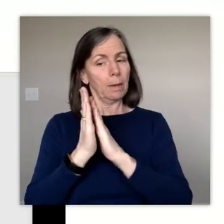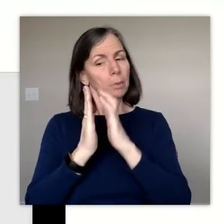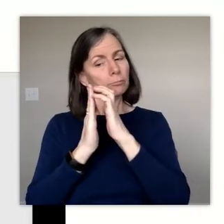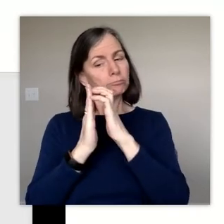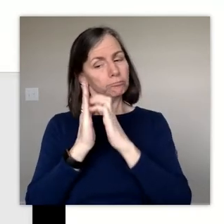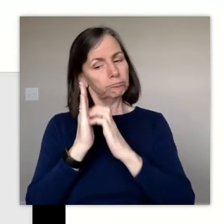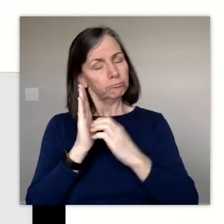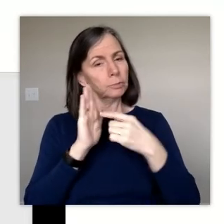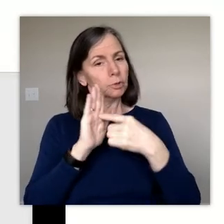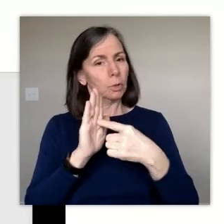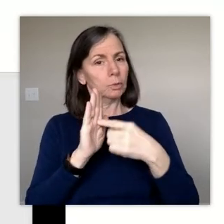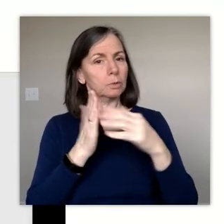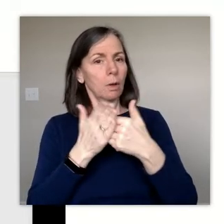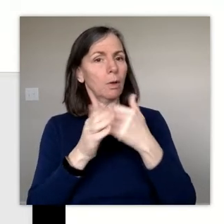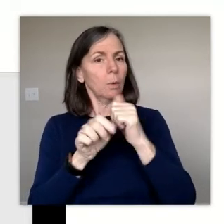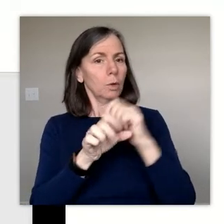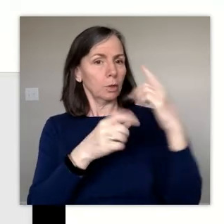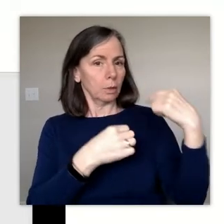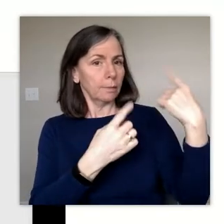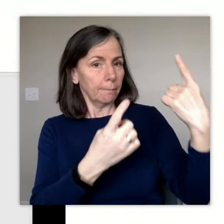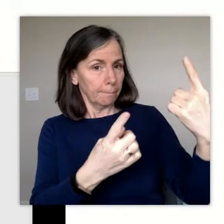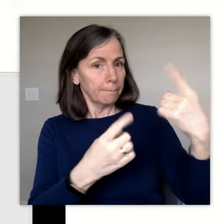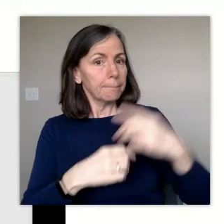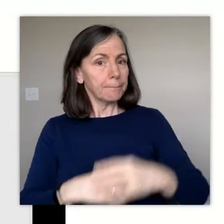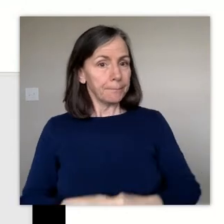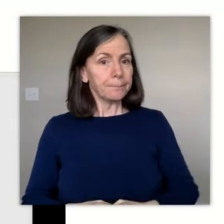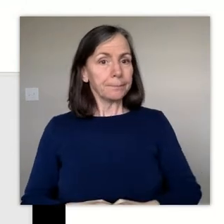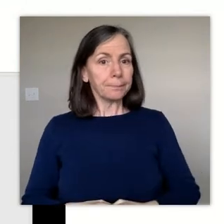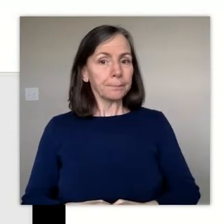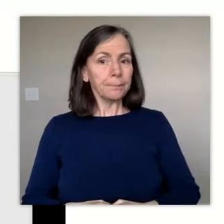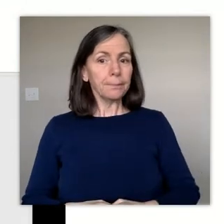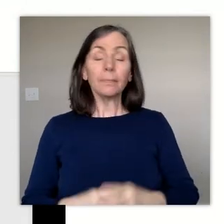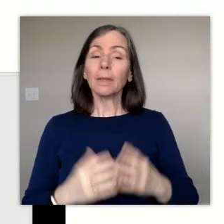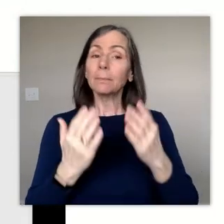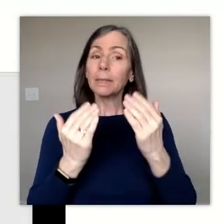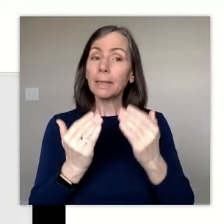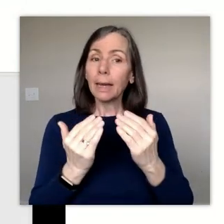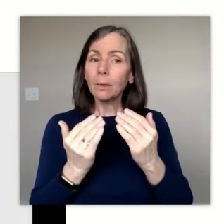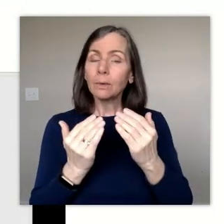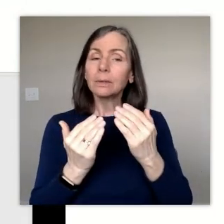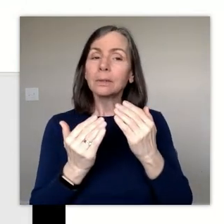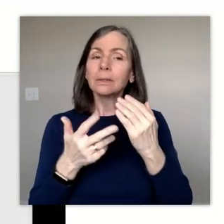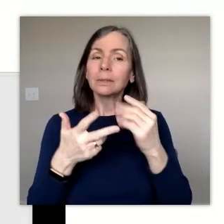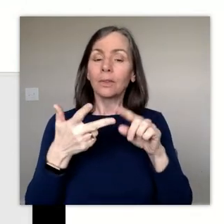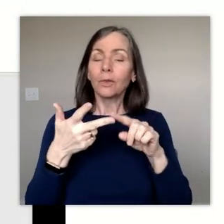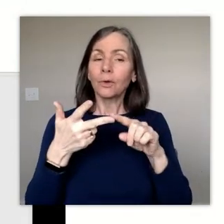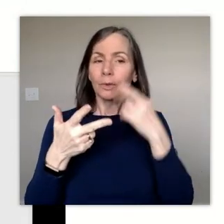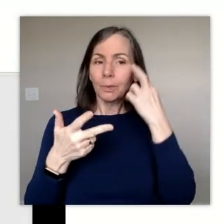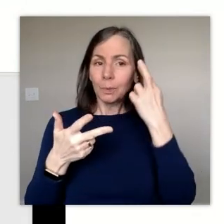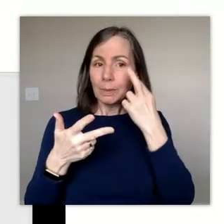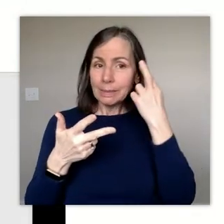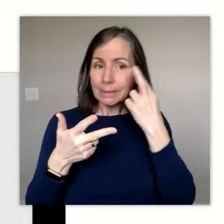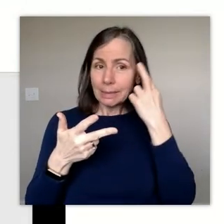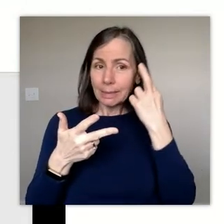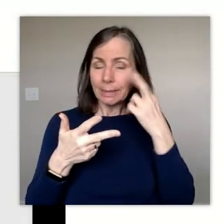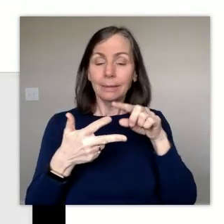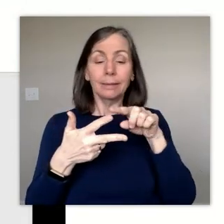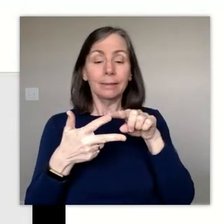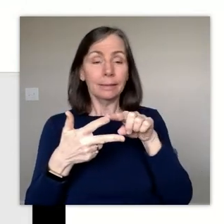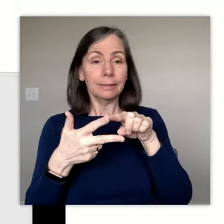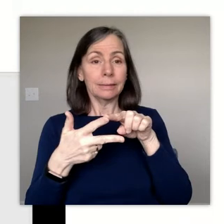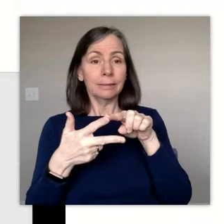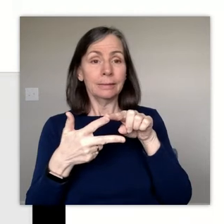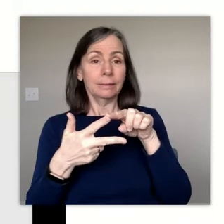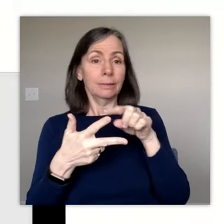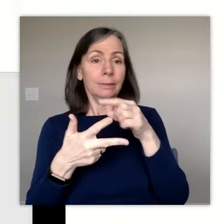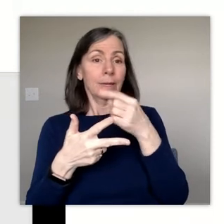Now, I need to explain that with reasoning, right? I have to explain how the evidence connects to the